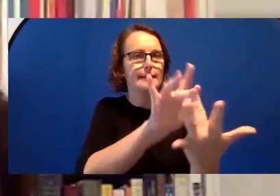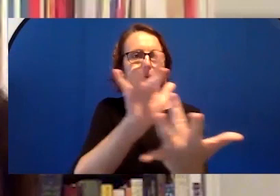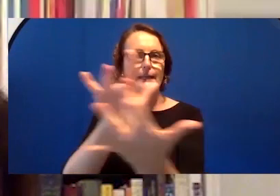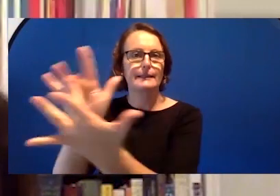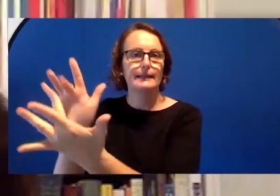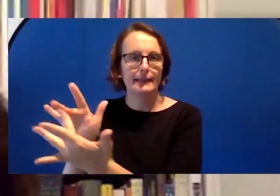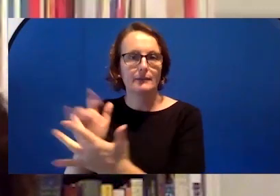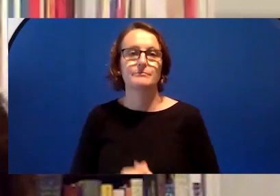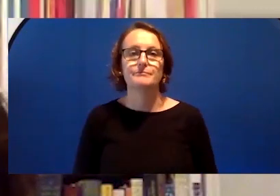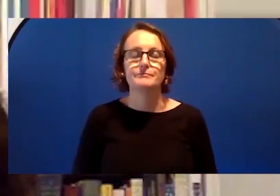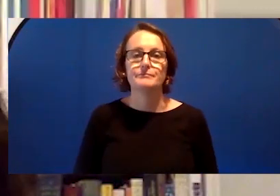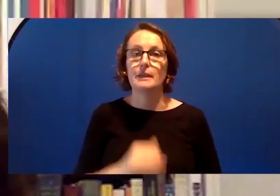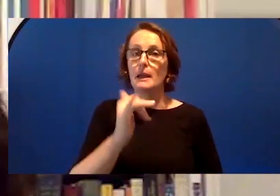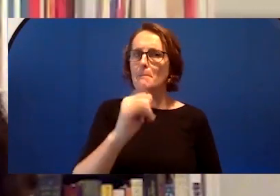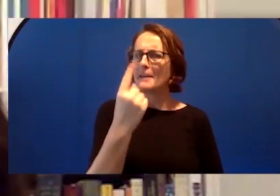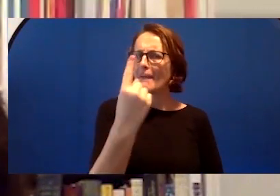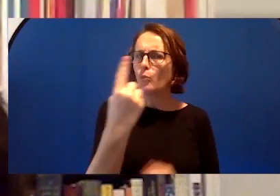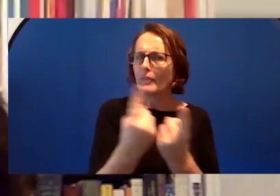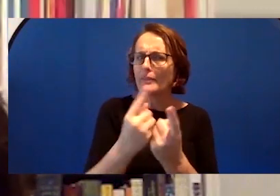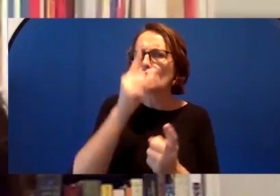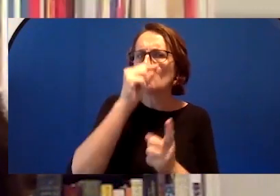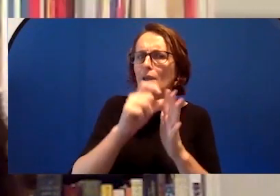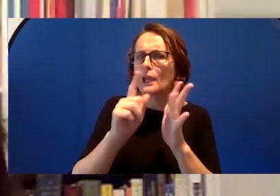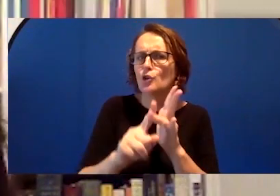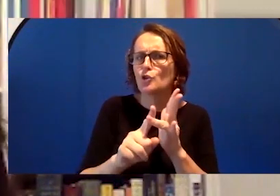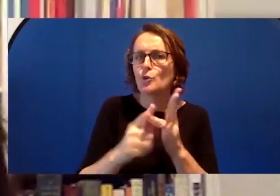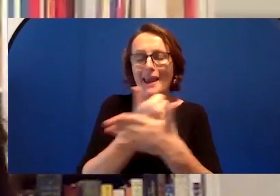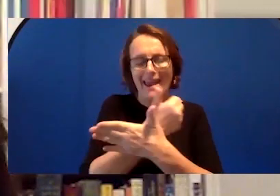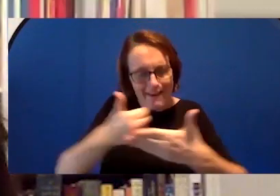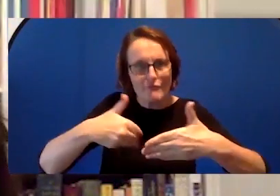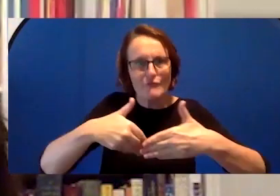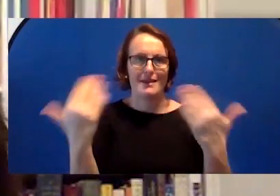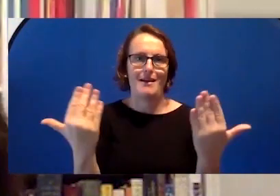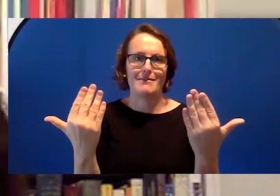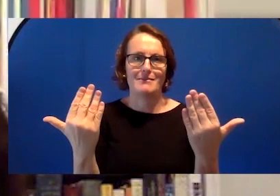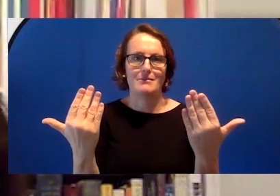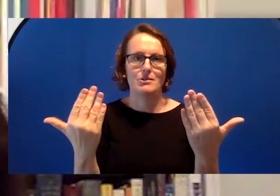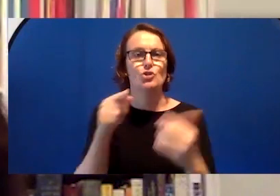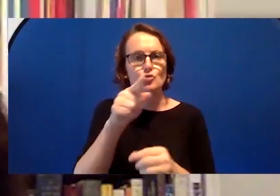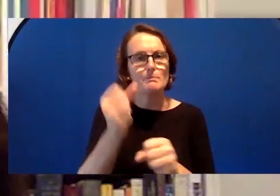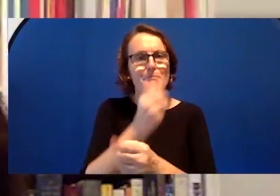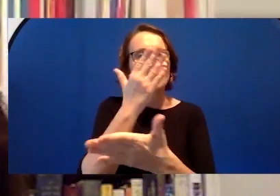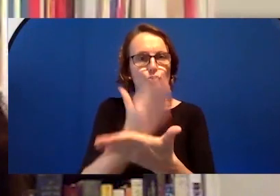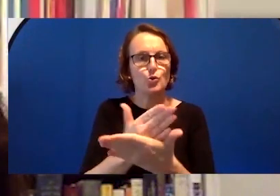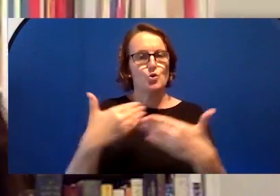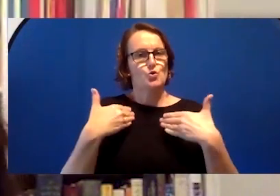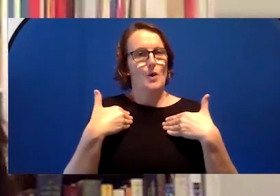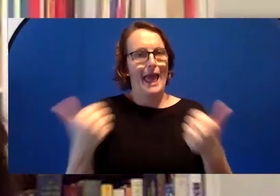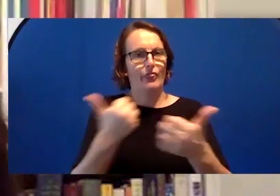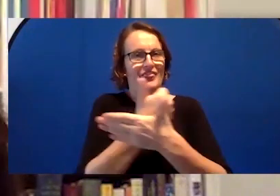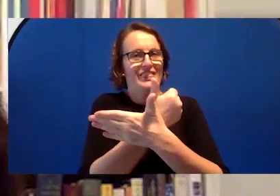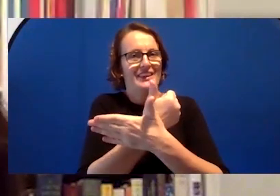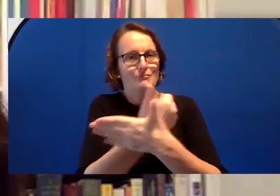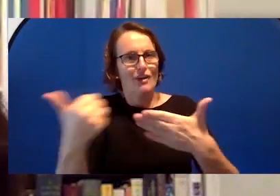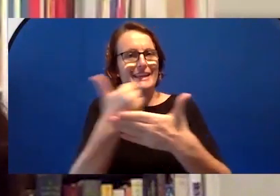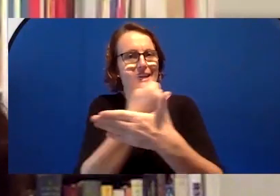thing you do or can do on a daily basis to cultivate a healthy habit in